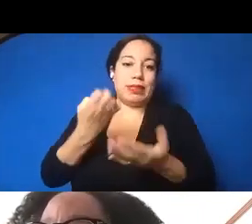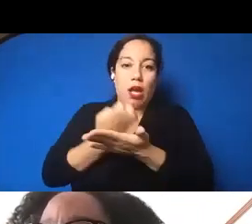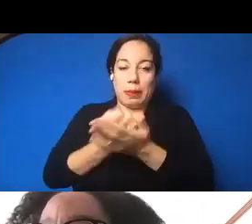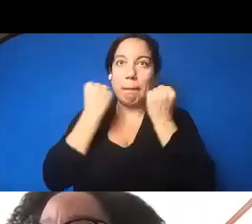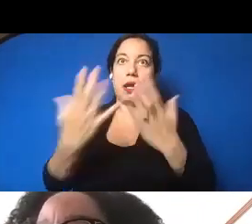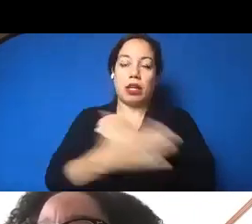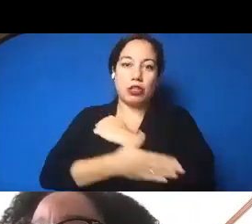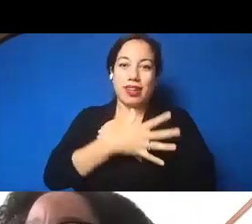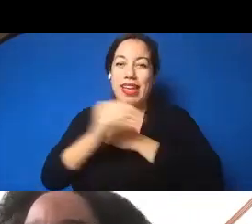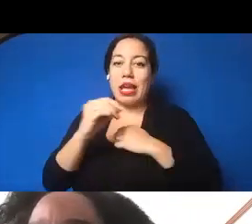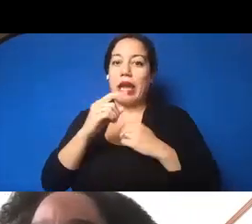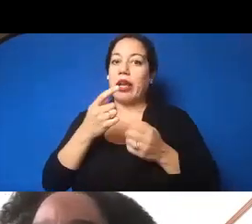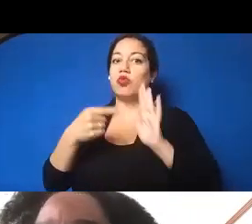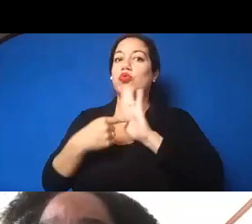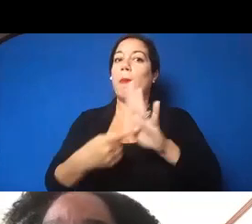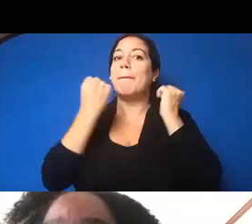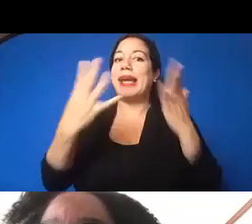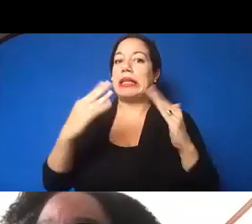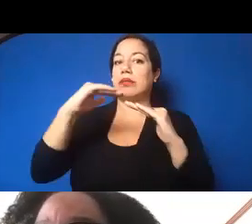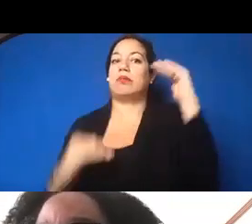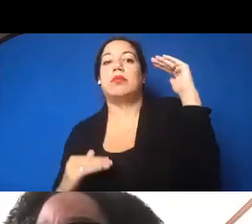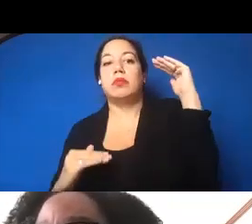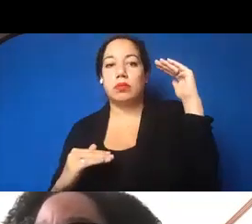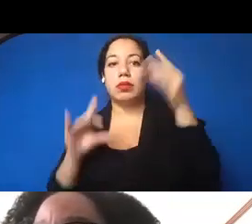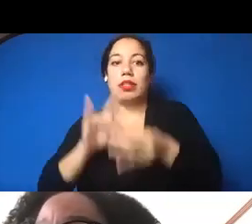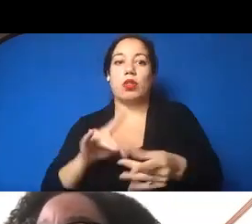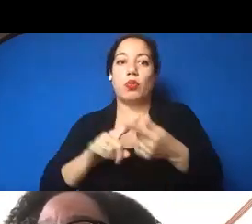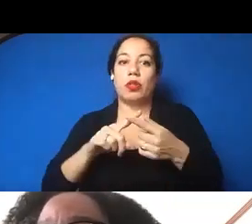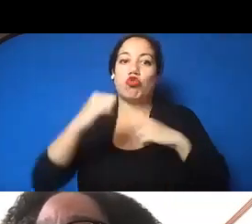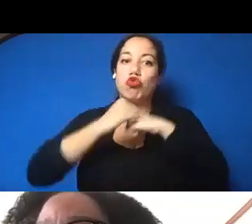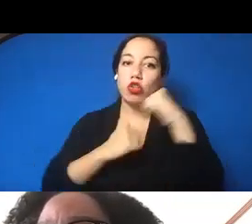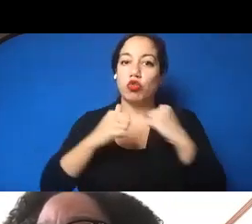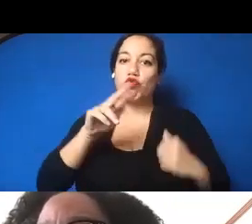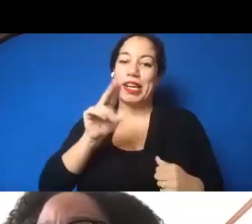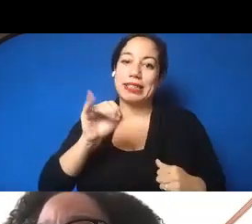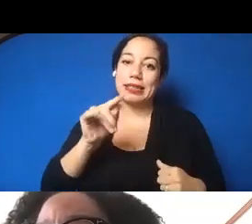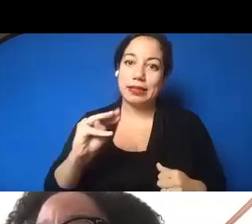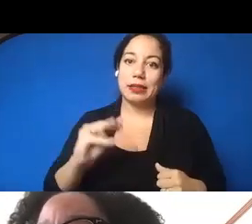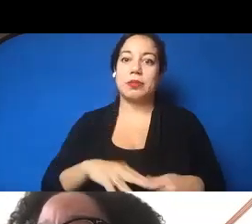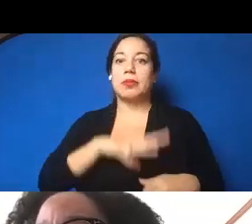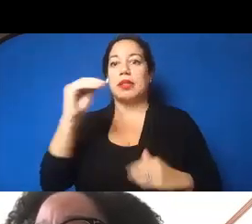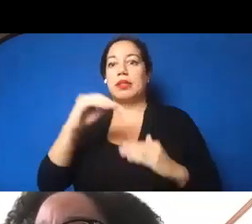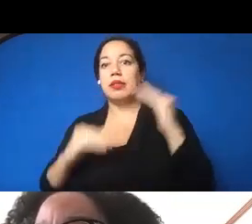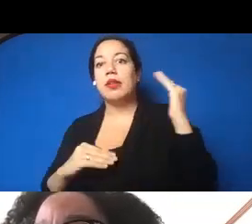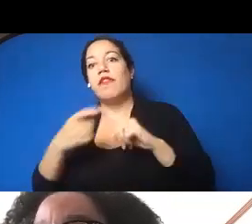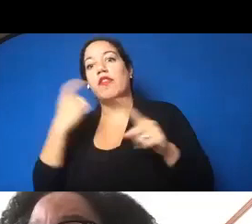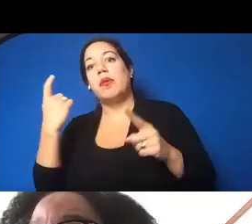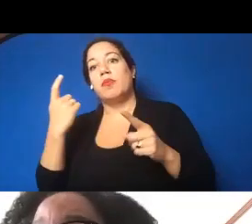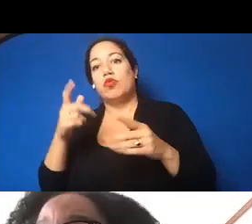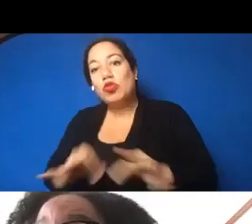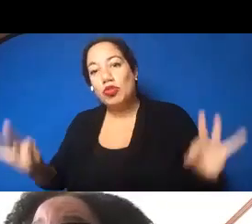long-standing inequities that are associated with structural racism and strategic divestments from critical public health